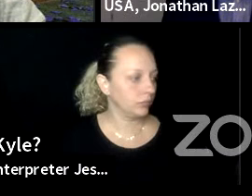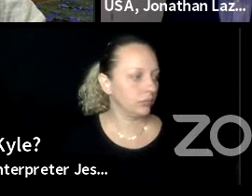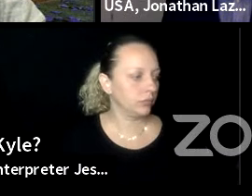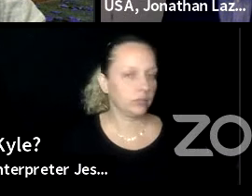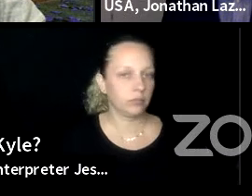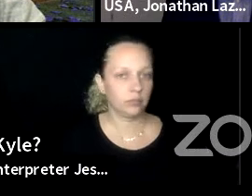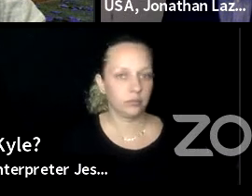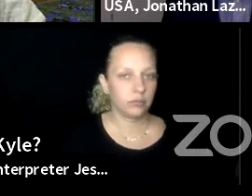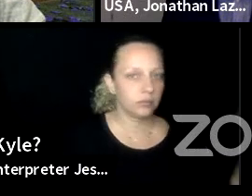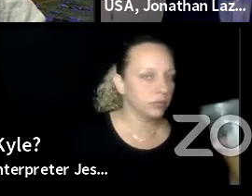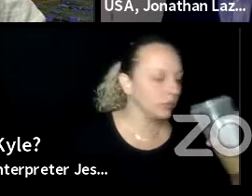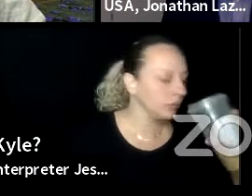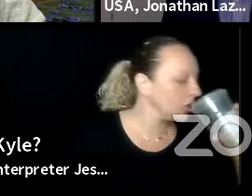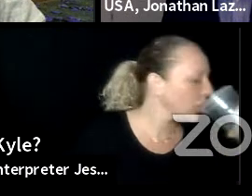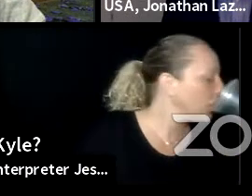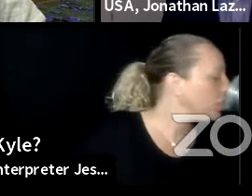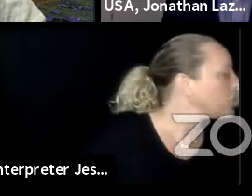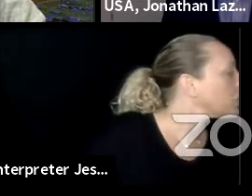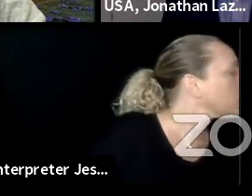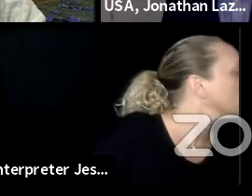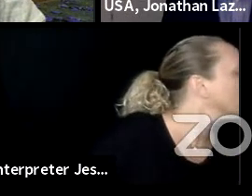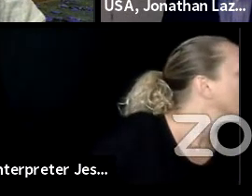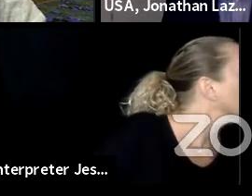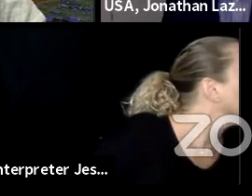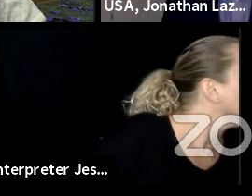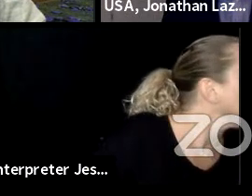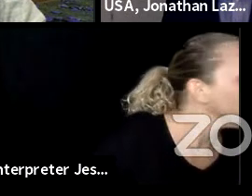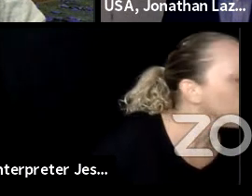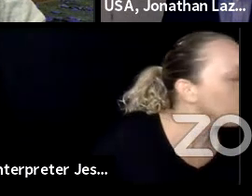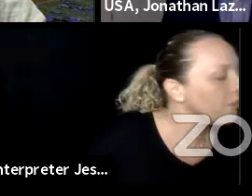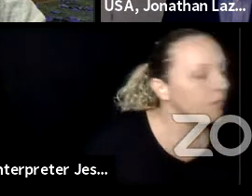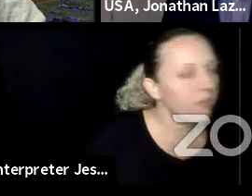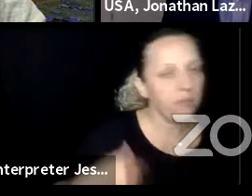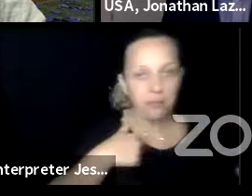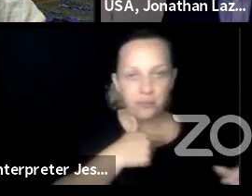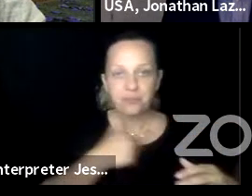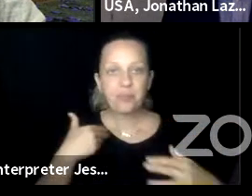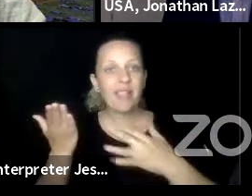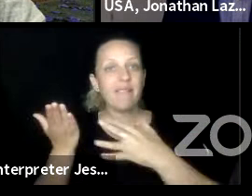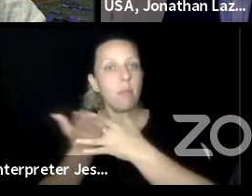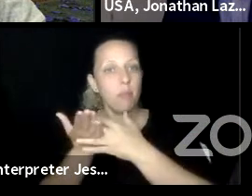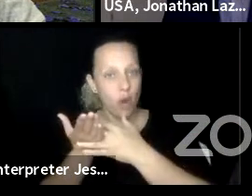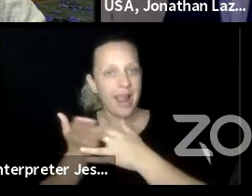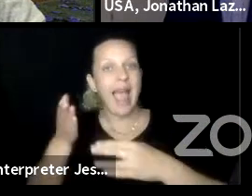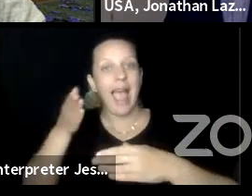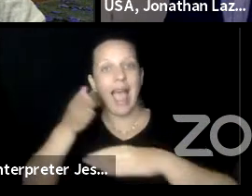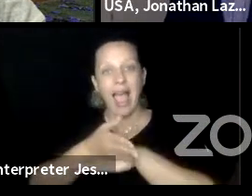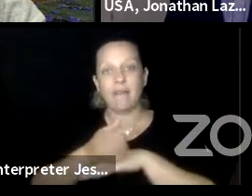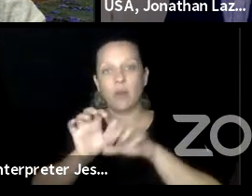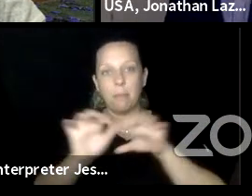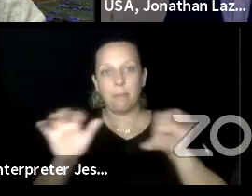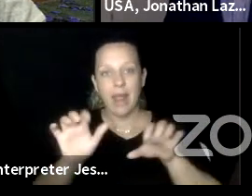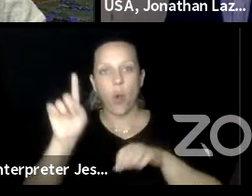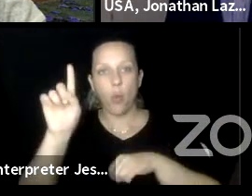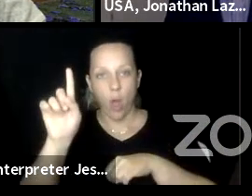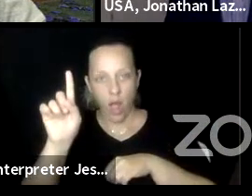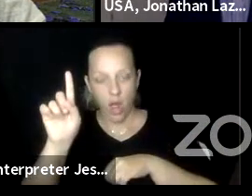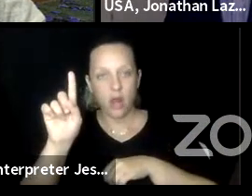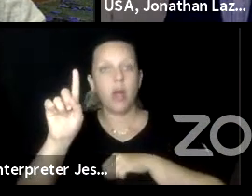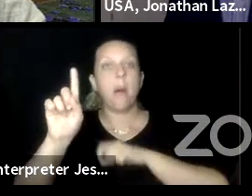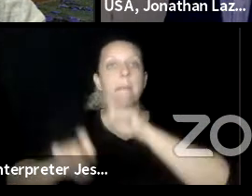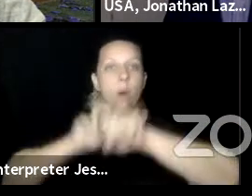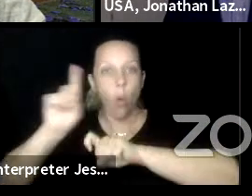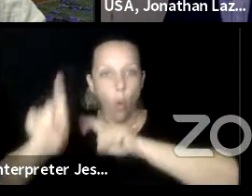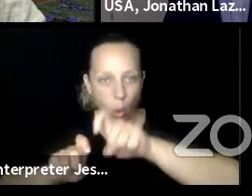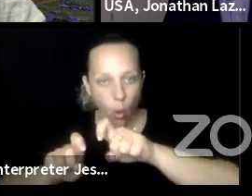Okay. Just as a reminder, we do have a break. The break comes after panel one. And we'll have a poll, and then we'll break for